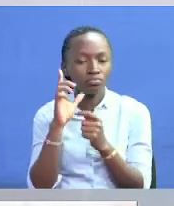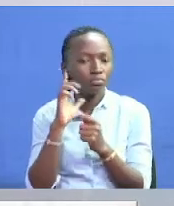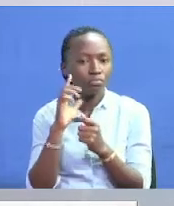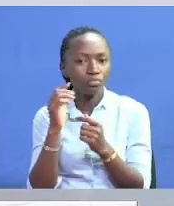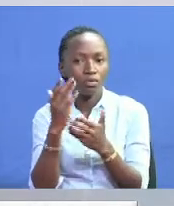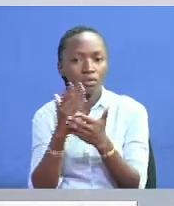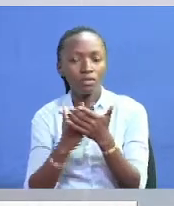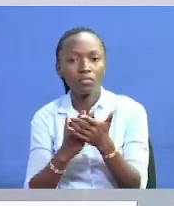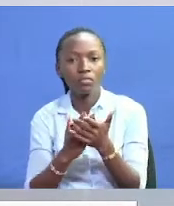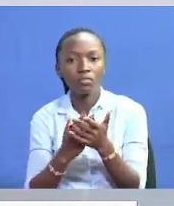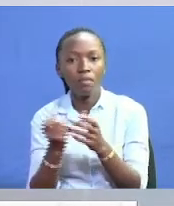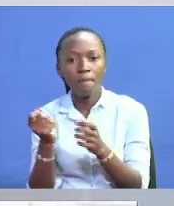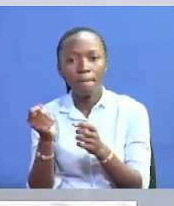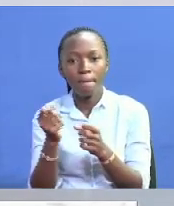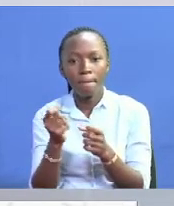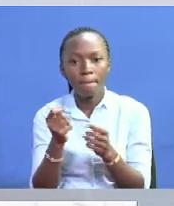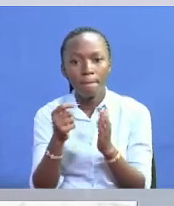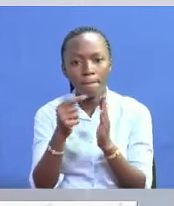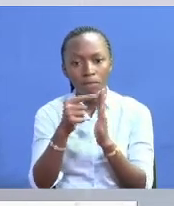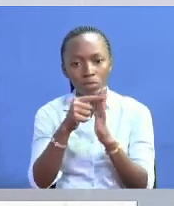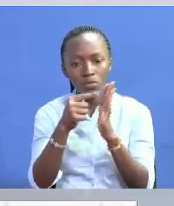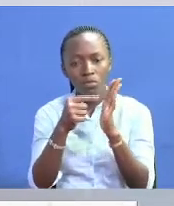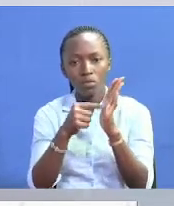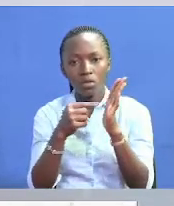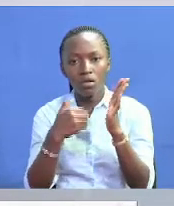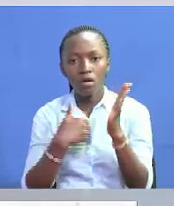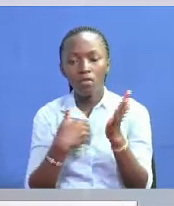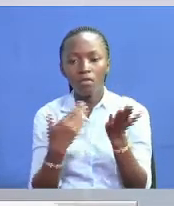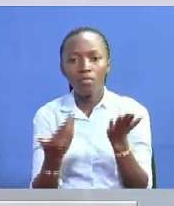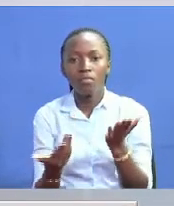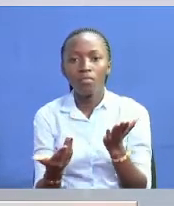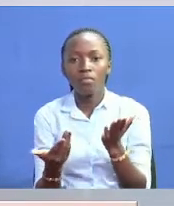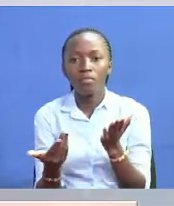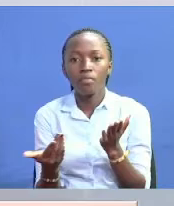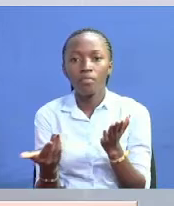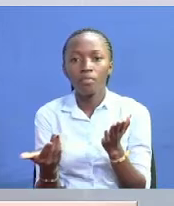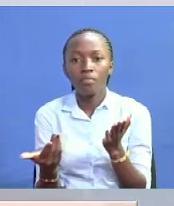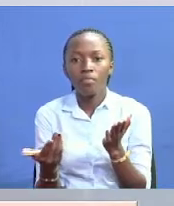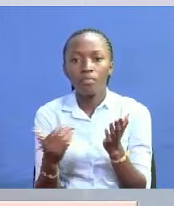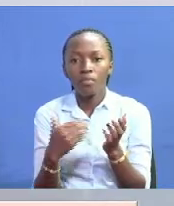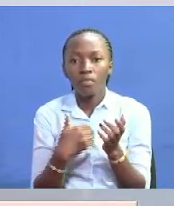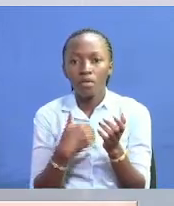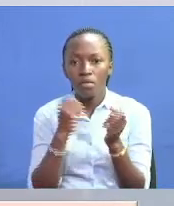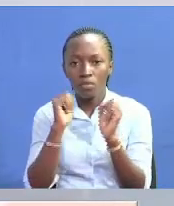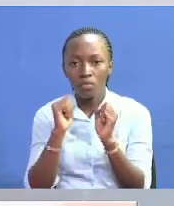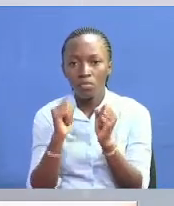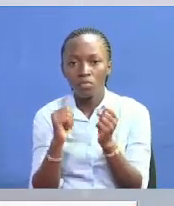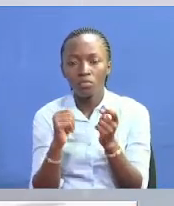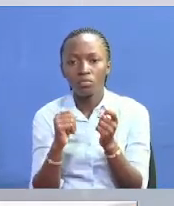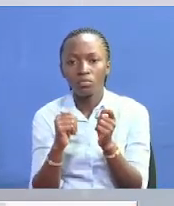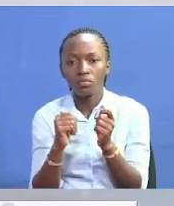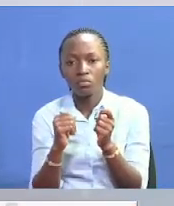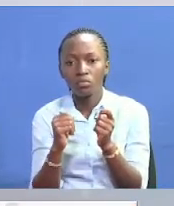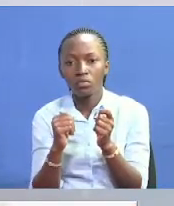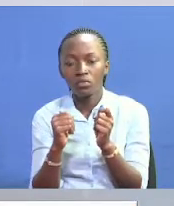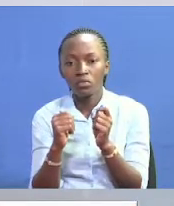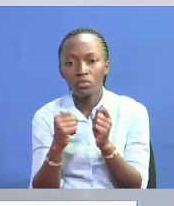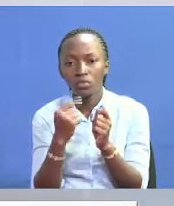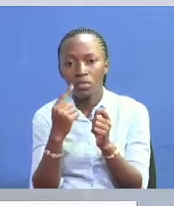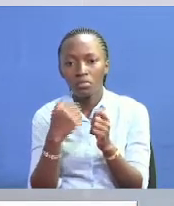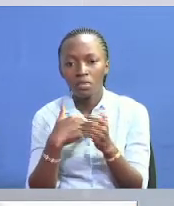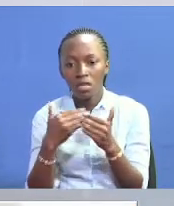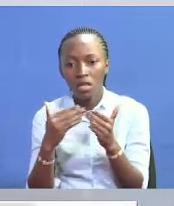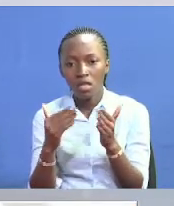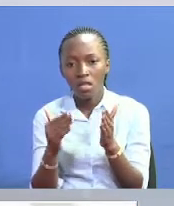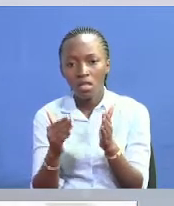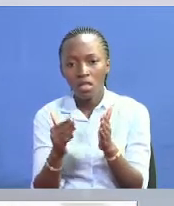to some of the points, of course, that you're bringing forward. I might be able to, of course, come into conclusion that